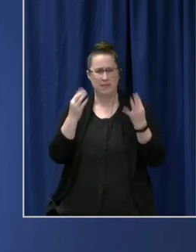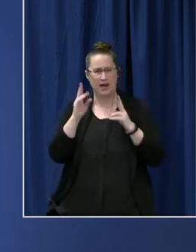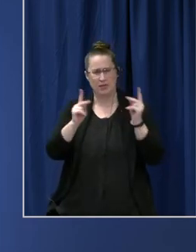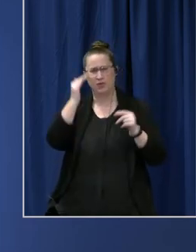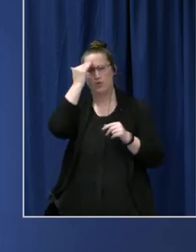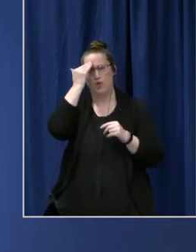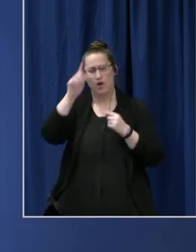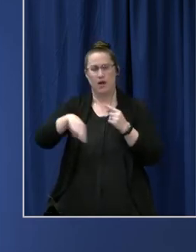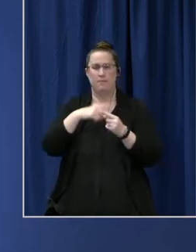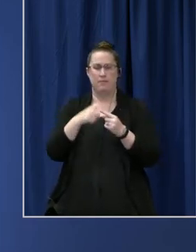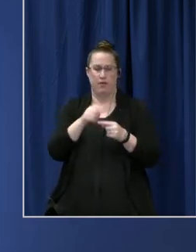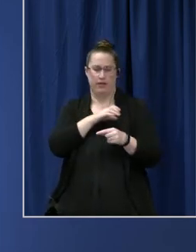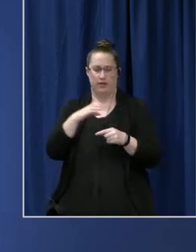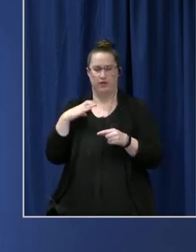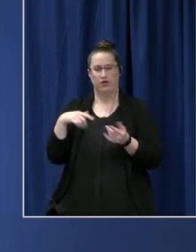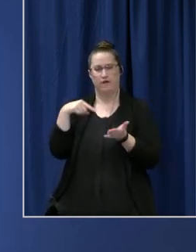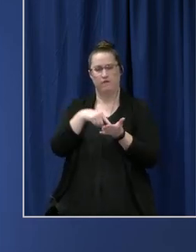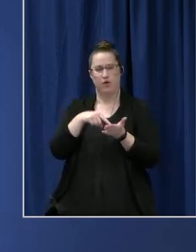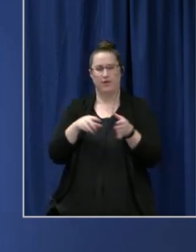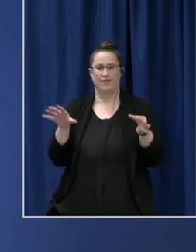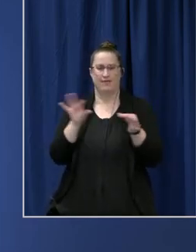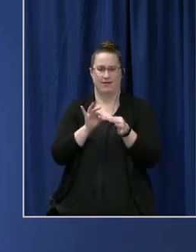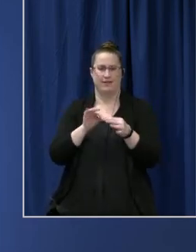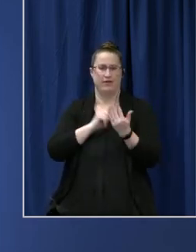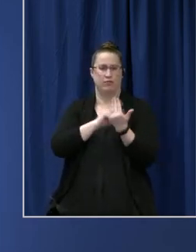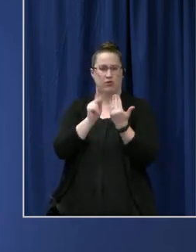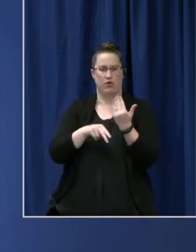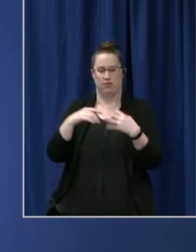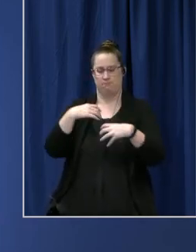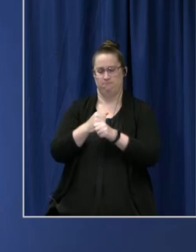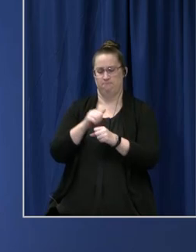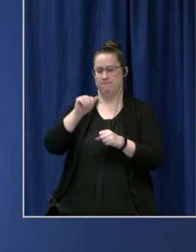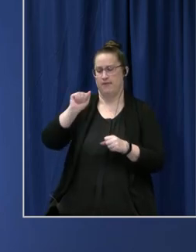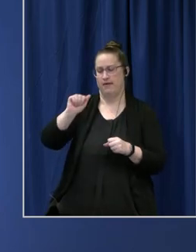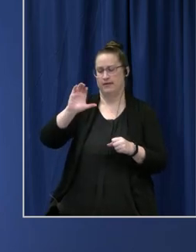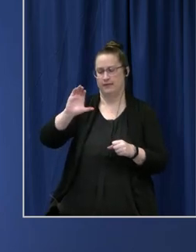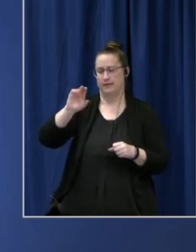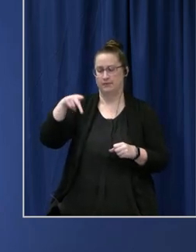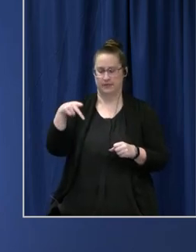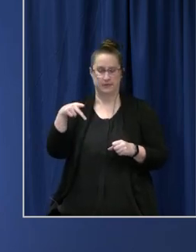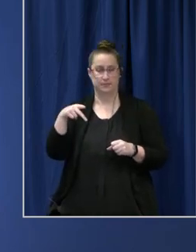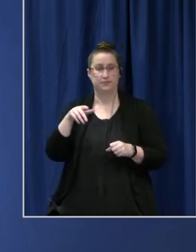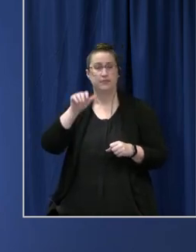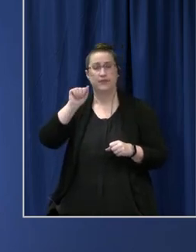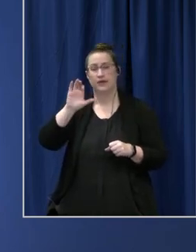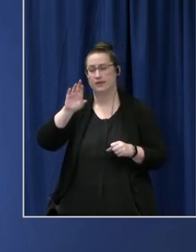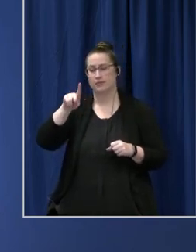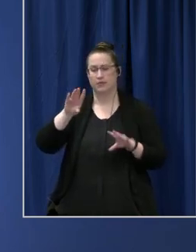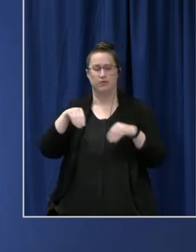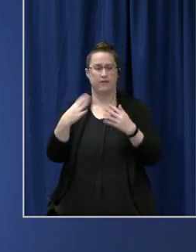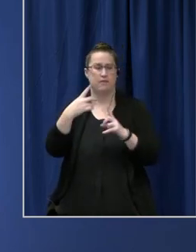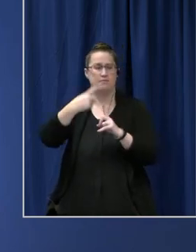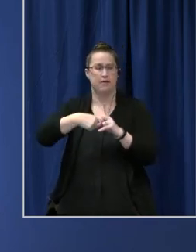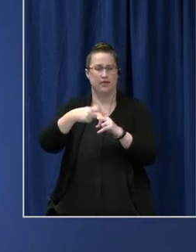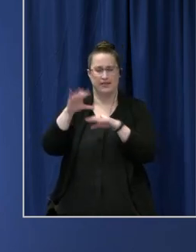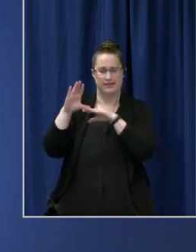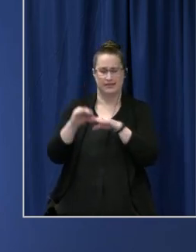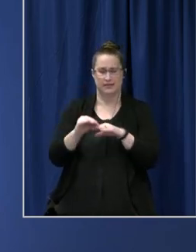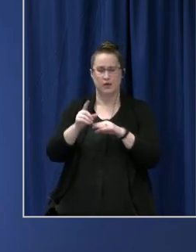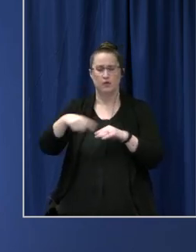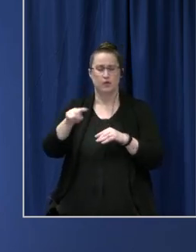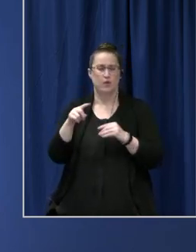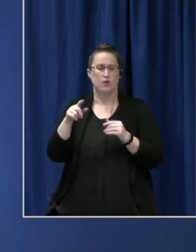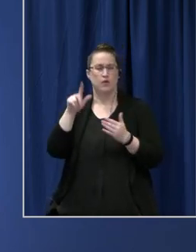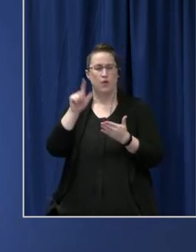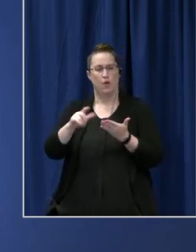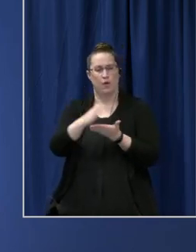Affordable Connectivity Program, or ACP. The ACP provides monthly discounts to low-income households struggling to